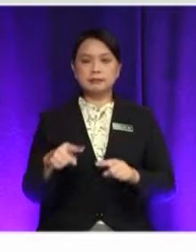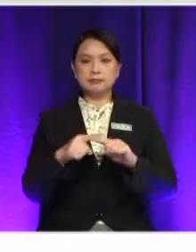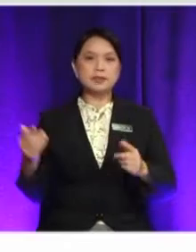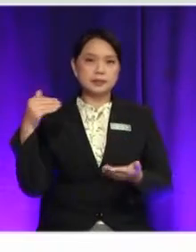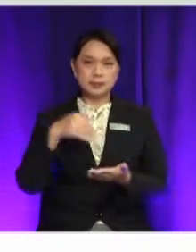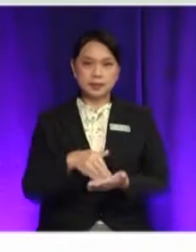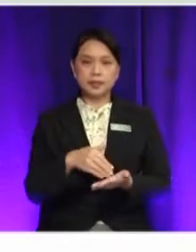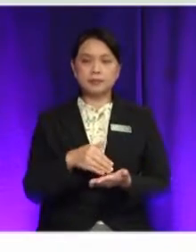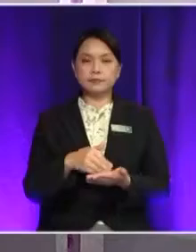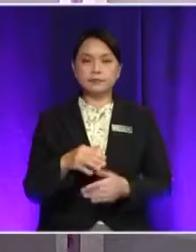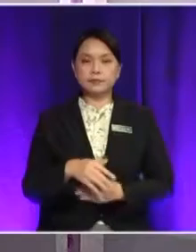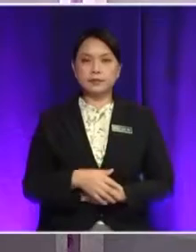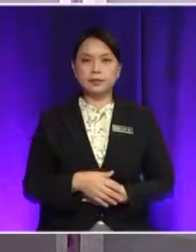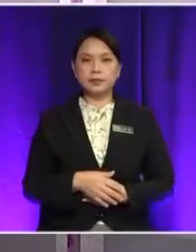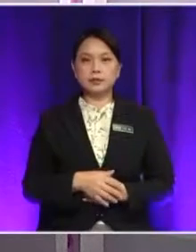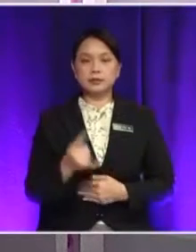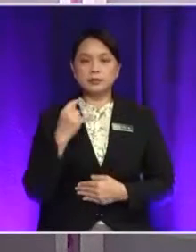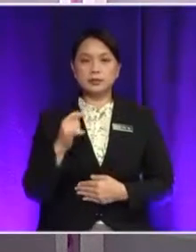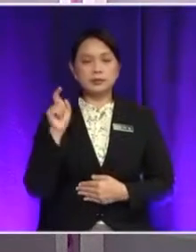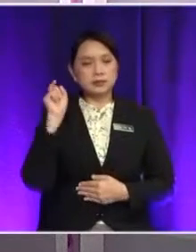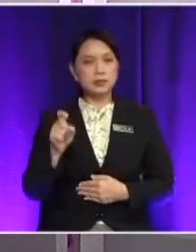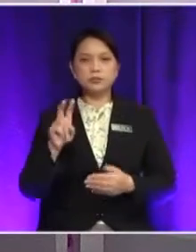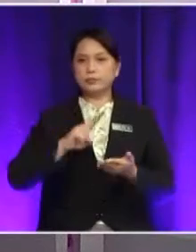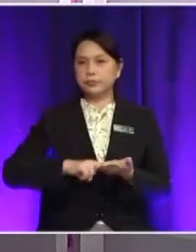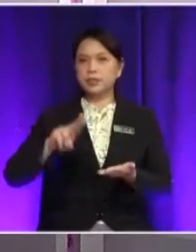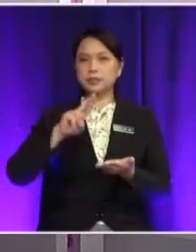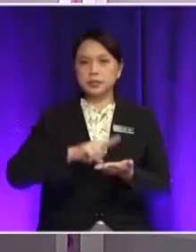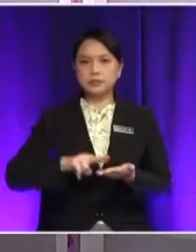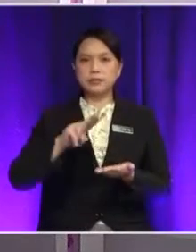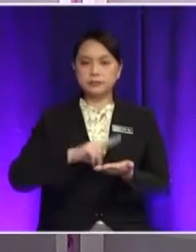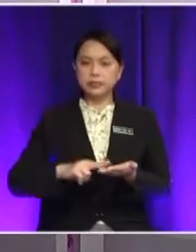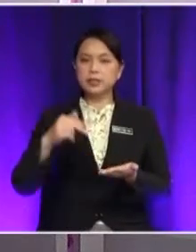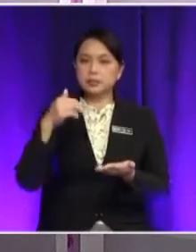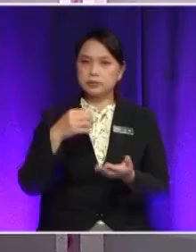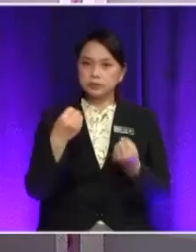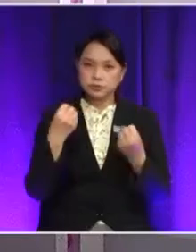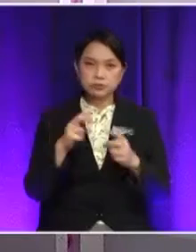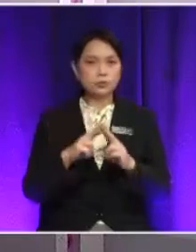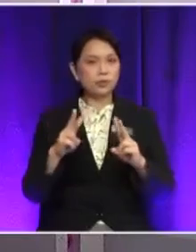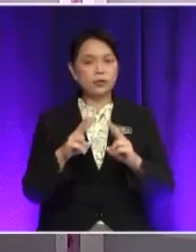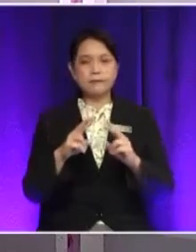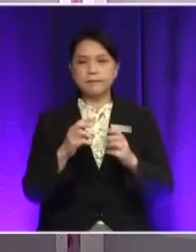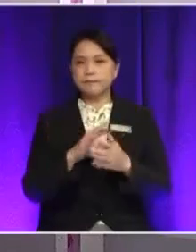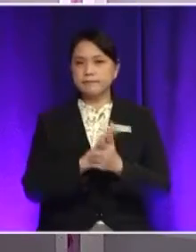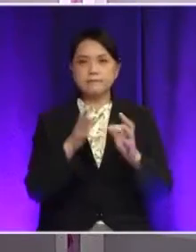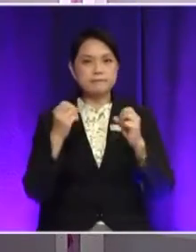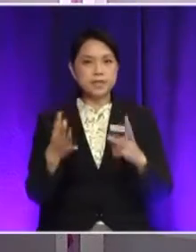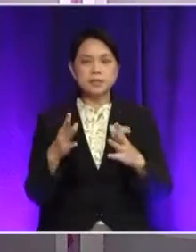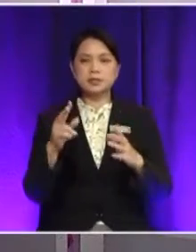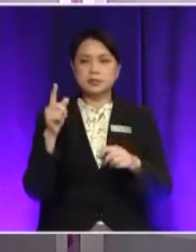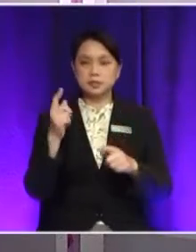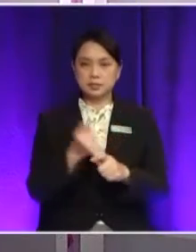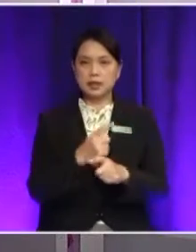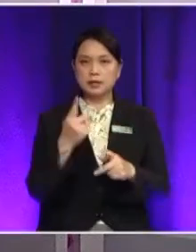Shafika, they have to really read thoroughly. After all, this is reading. Yes. So you guys need to read. And don't just skip lines and make